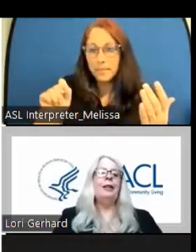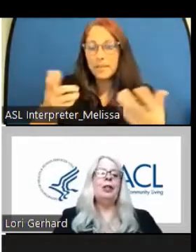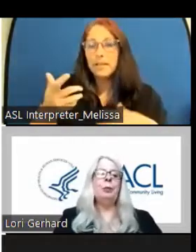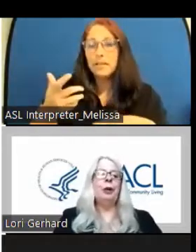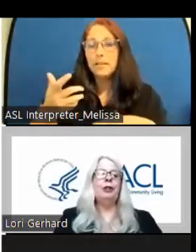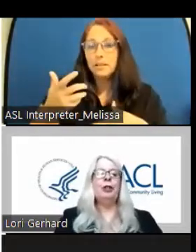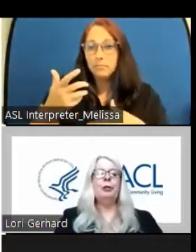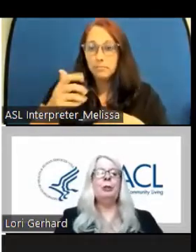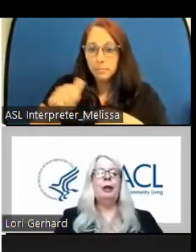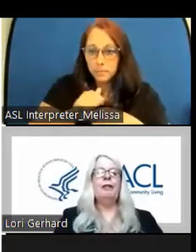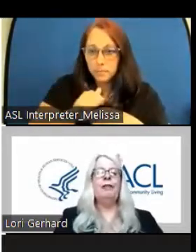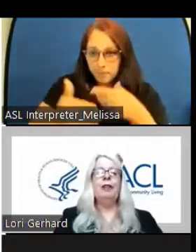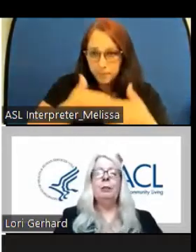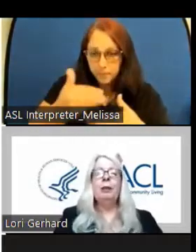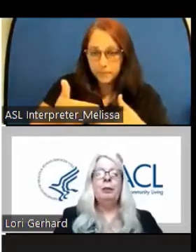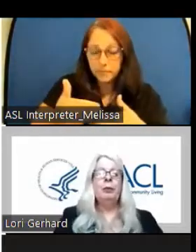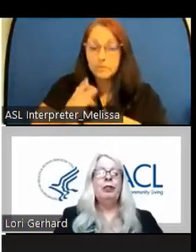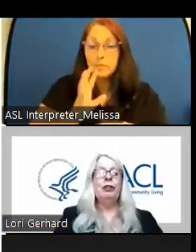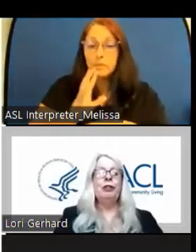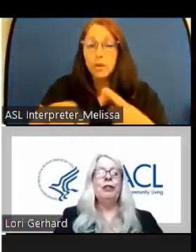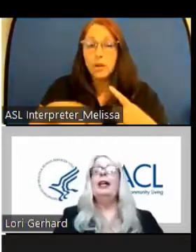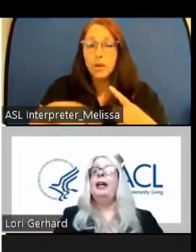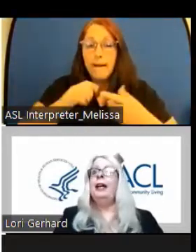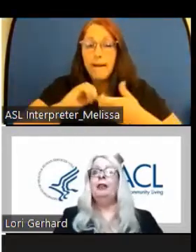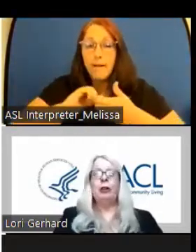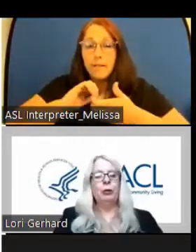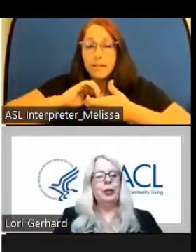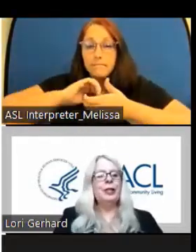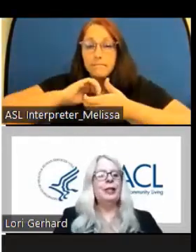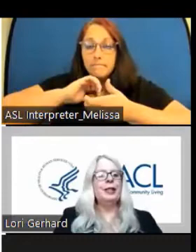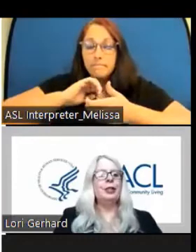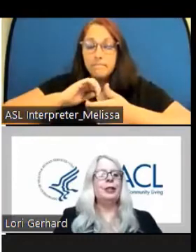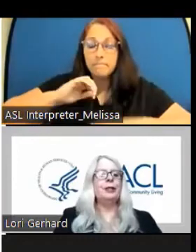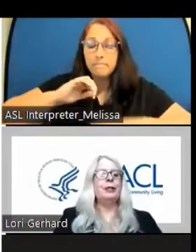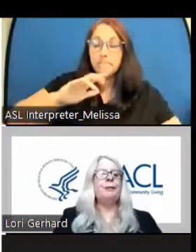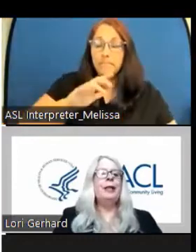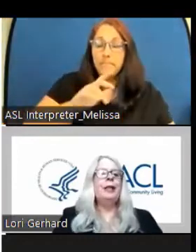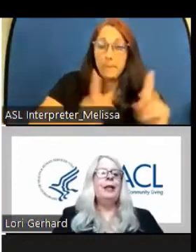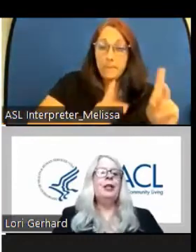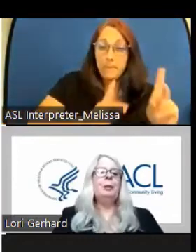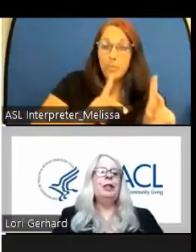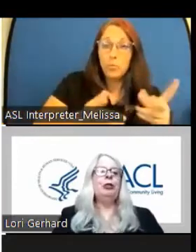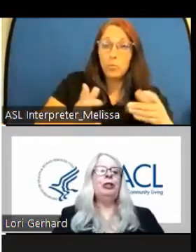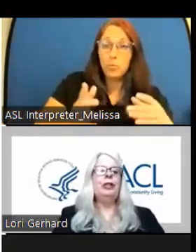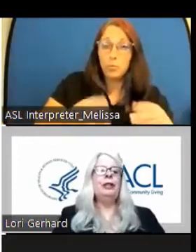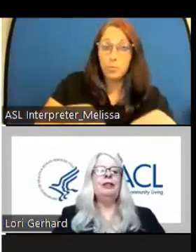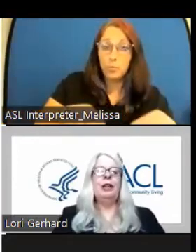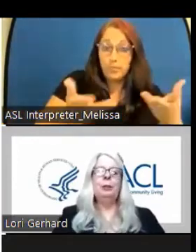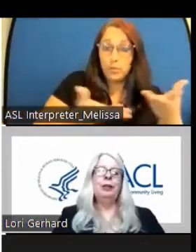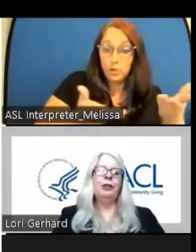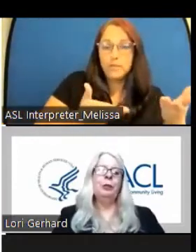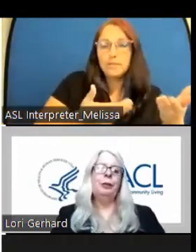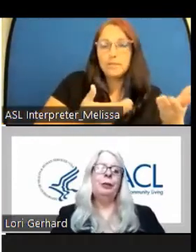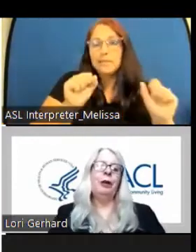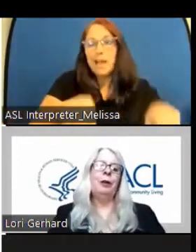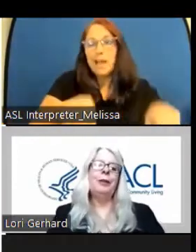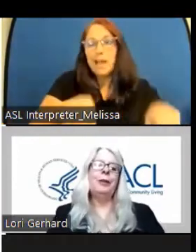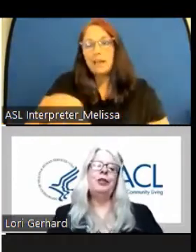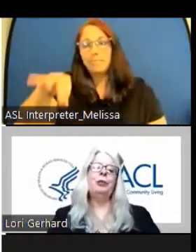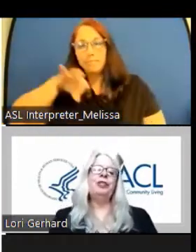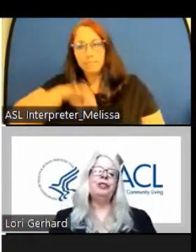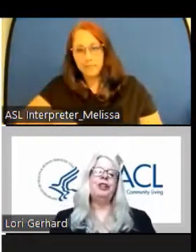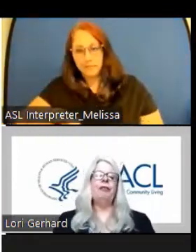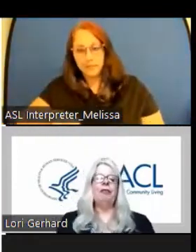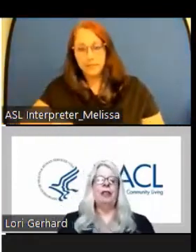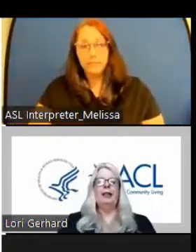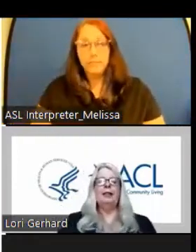about how these partnerships benefit the people we serve and our organizations. It's been interesting developing this webinar as